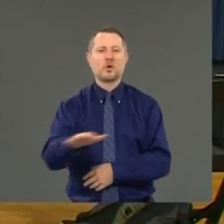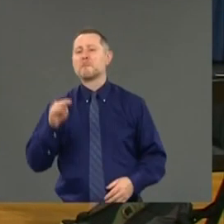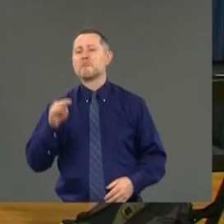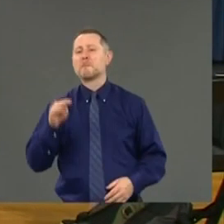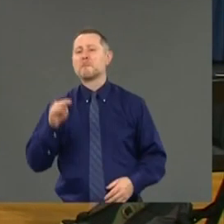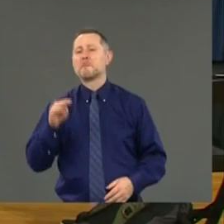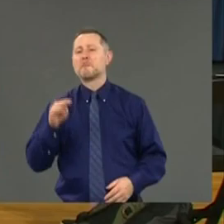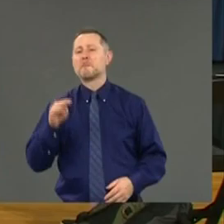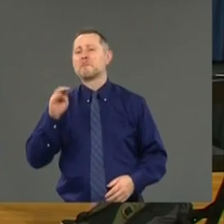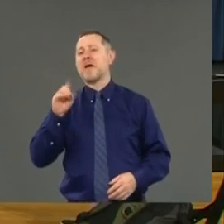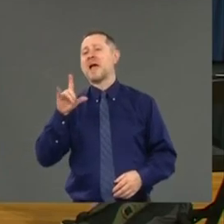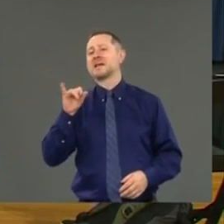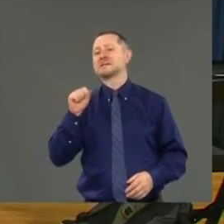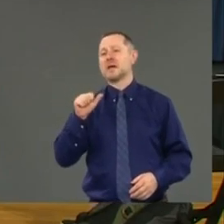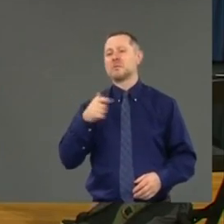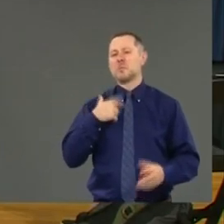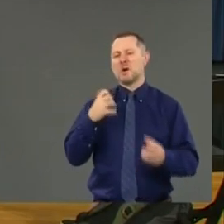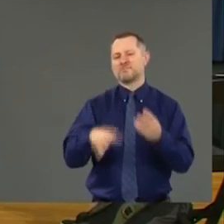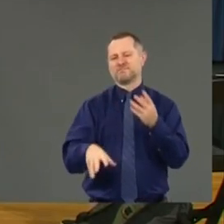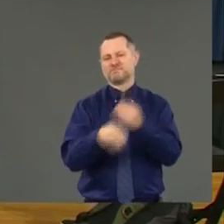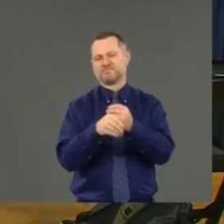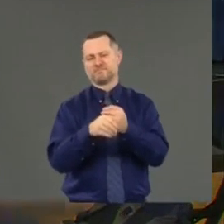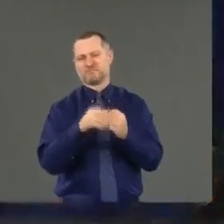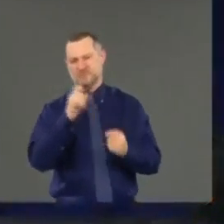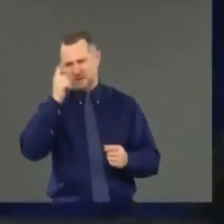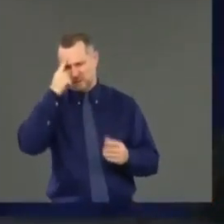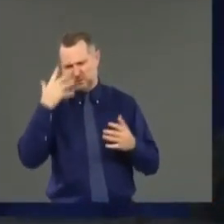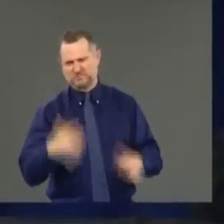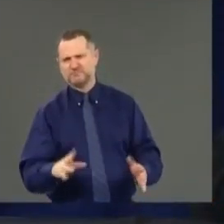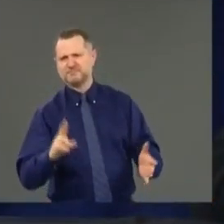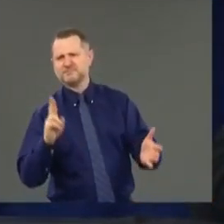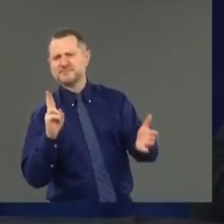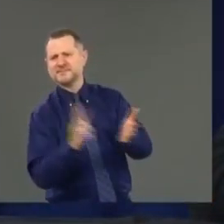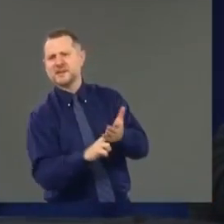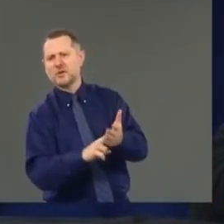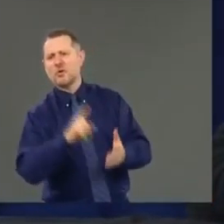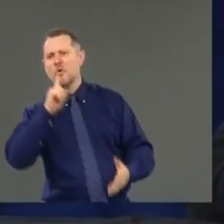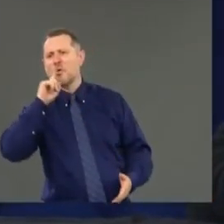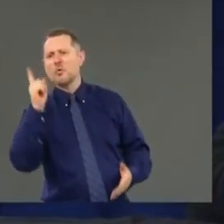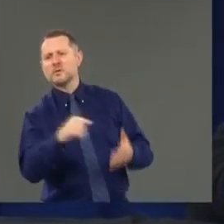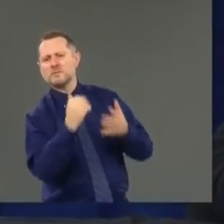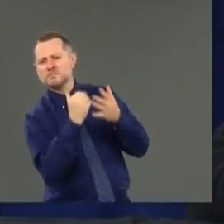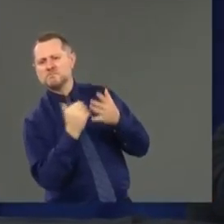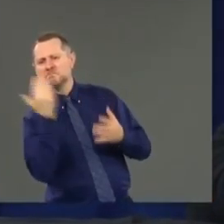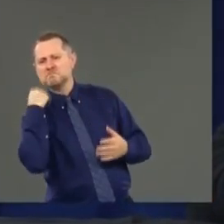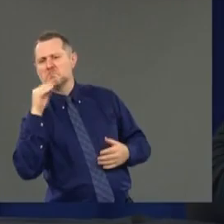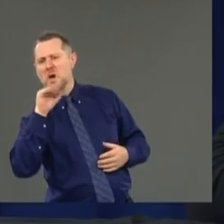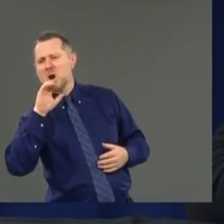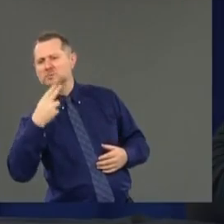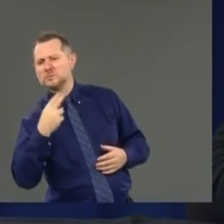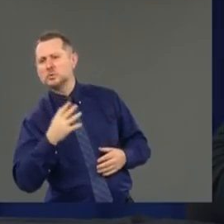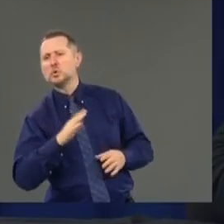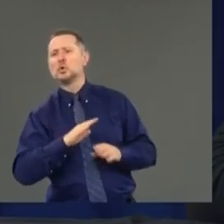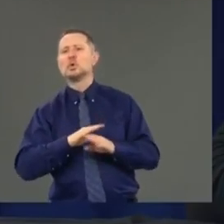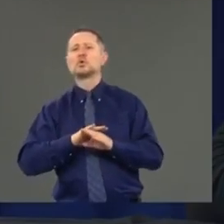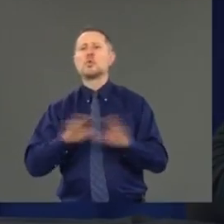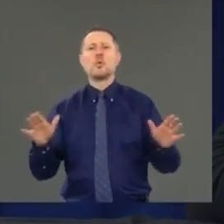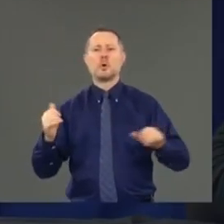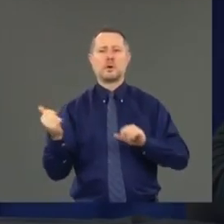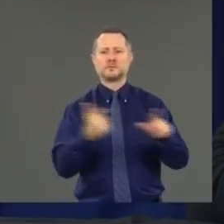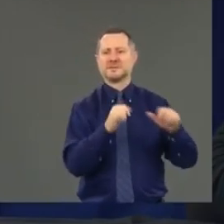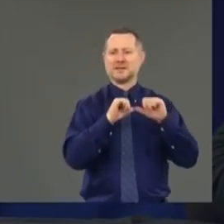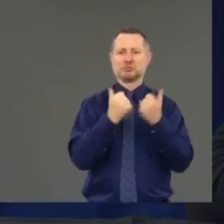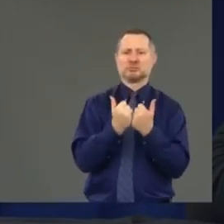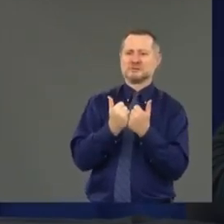governor did an order, and I believe it was at the end of March when everything first started happening. We did an across-the-board hiring freeze. We asked our